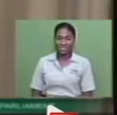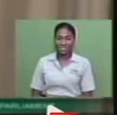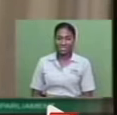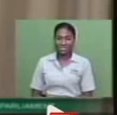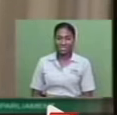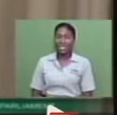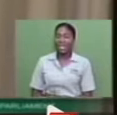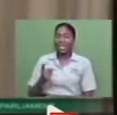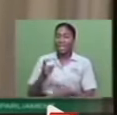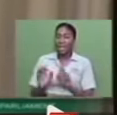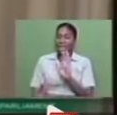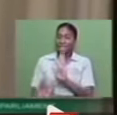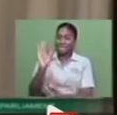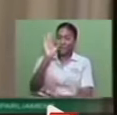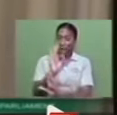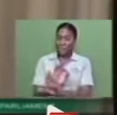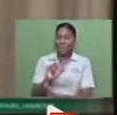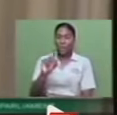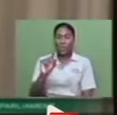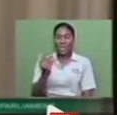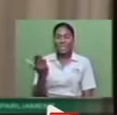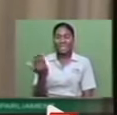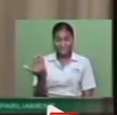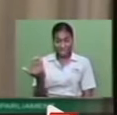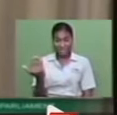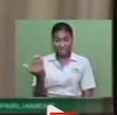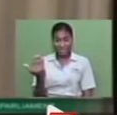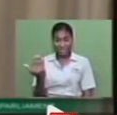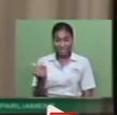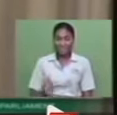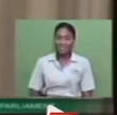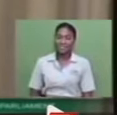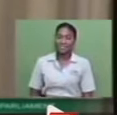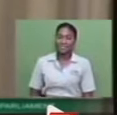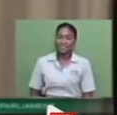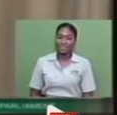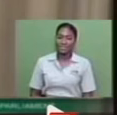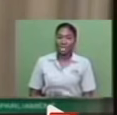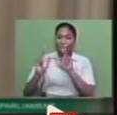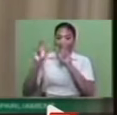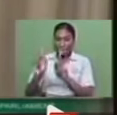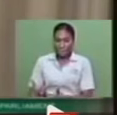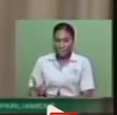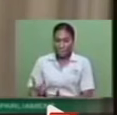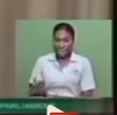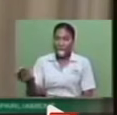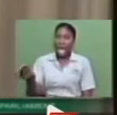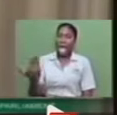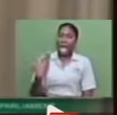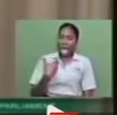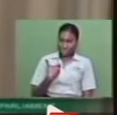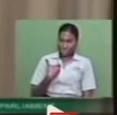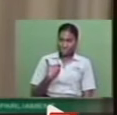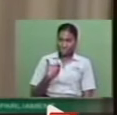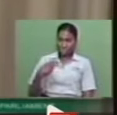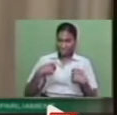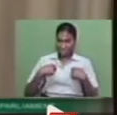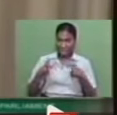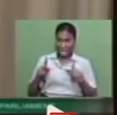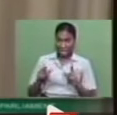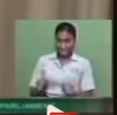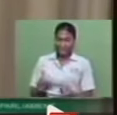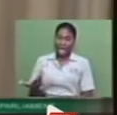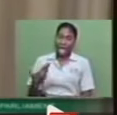2015, in this Parliament, I was asked a question to Prime Minister Hansard,